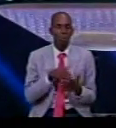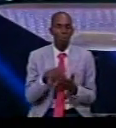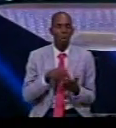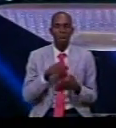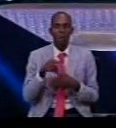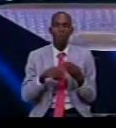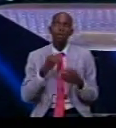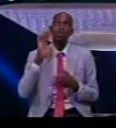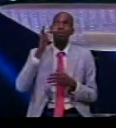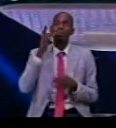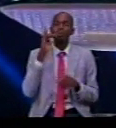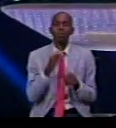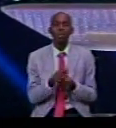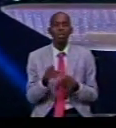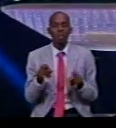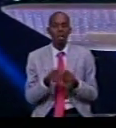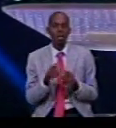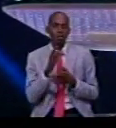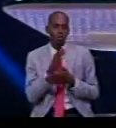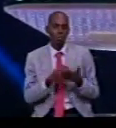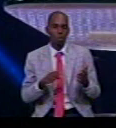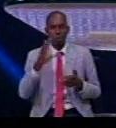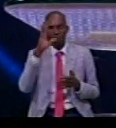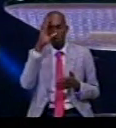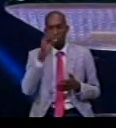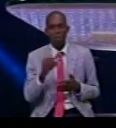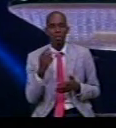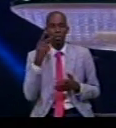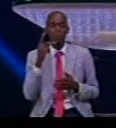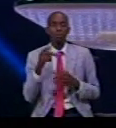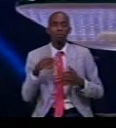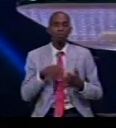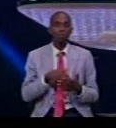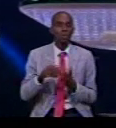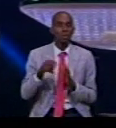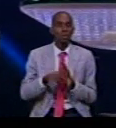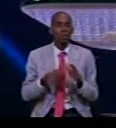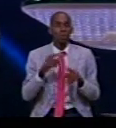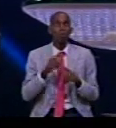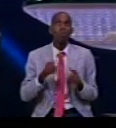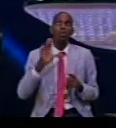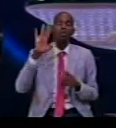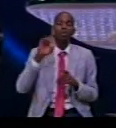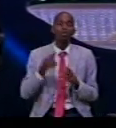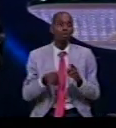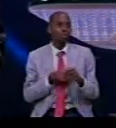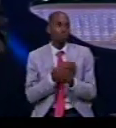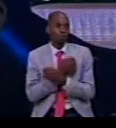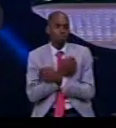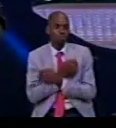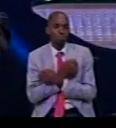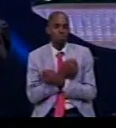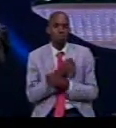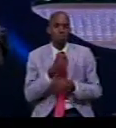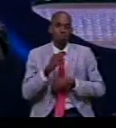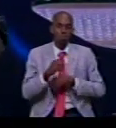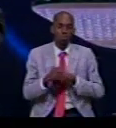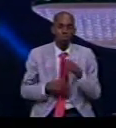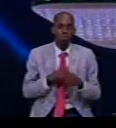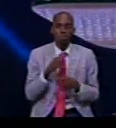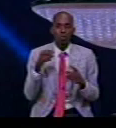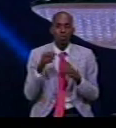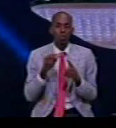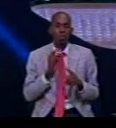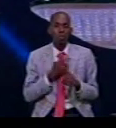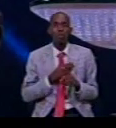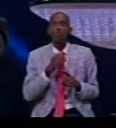promise, as some men count slackness, but is long-suffering to us world, not willing